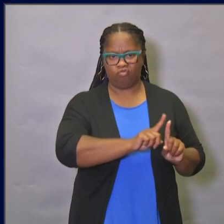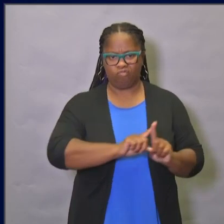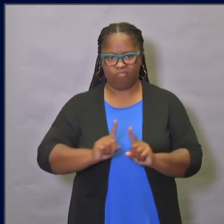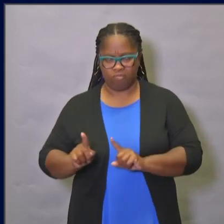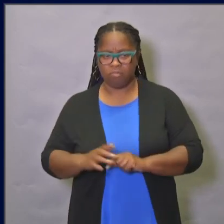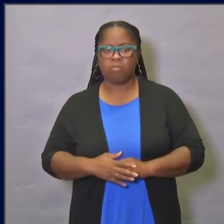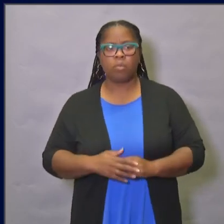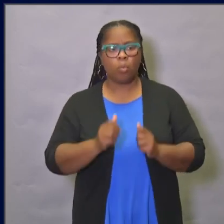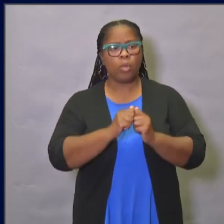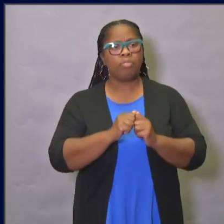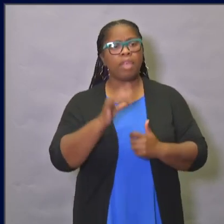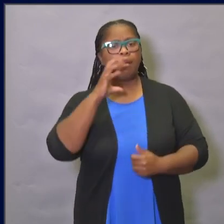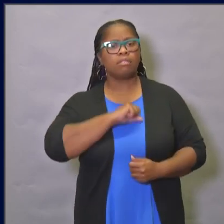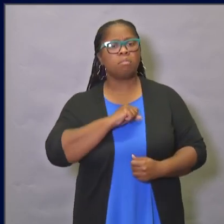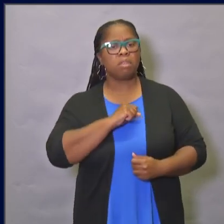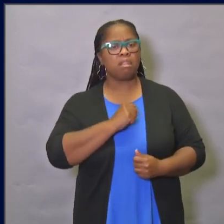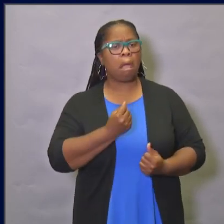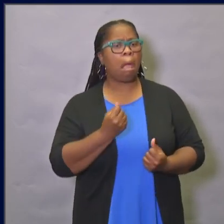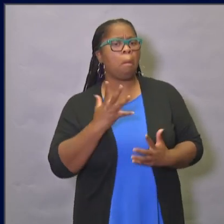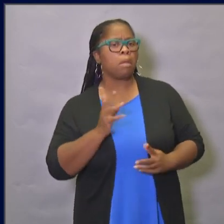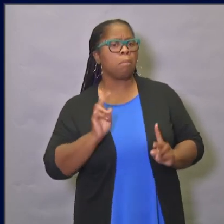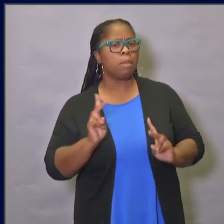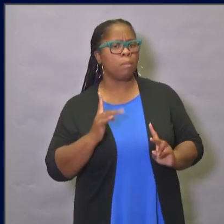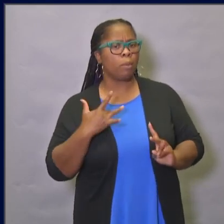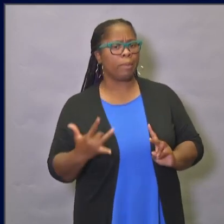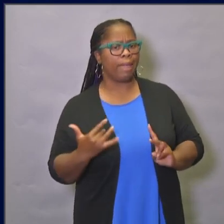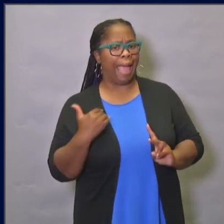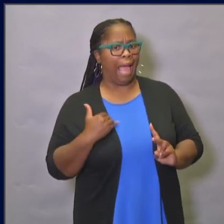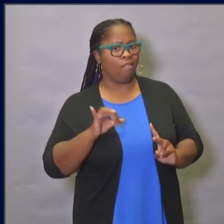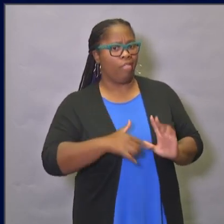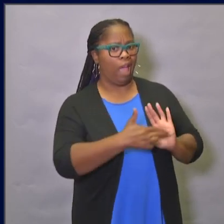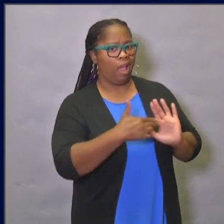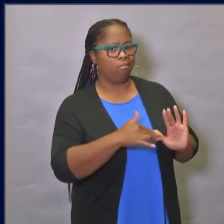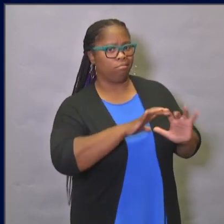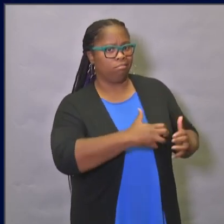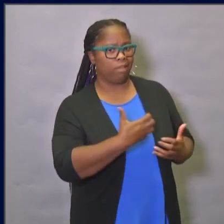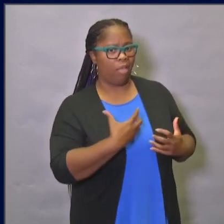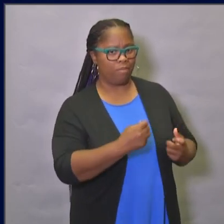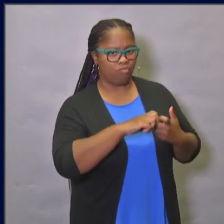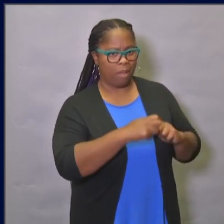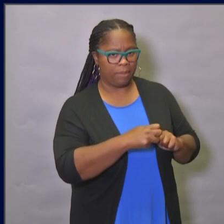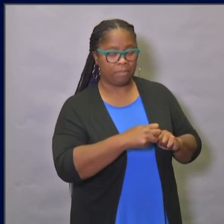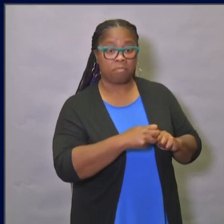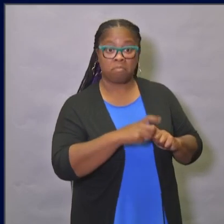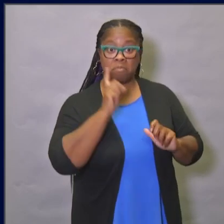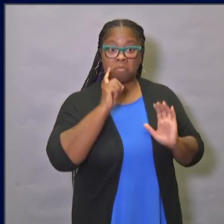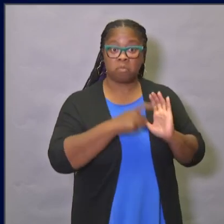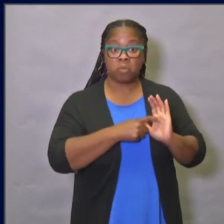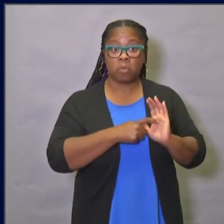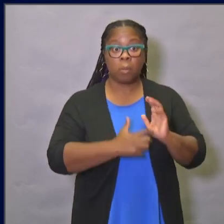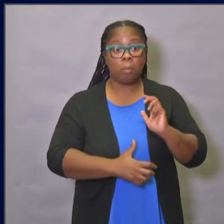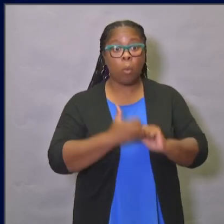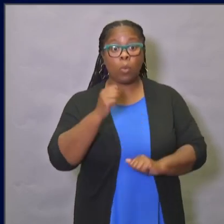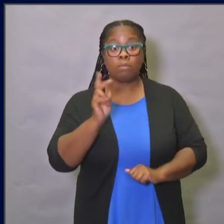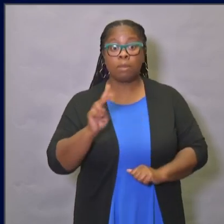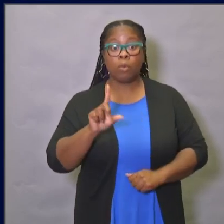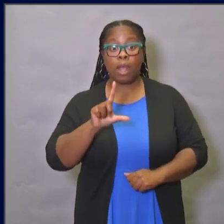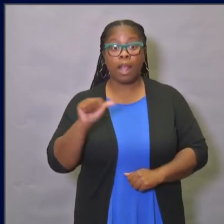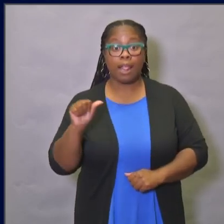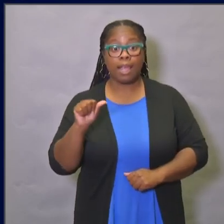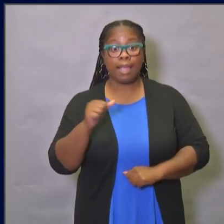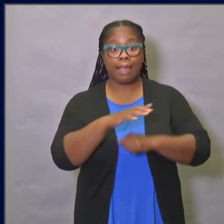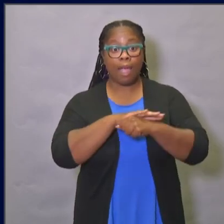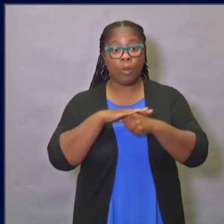people with each of these conditions. And as you can see, a large portion of people in LA County with